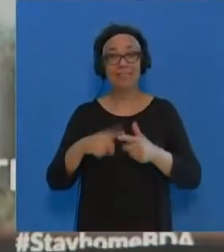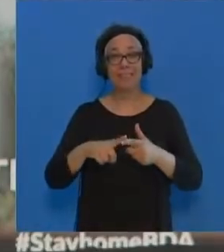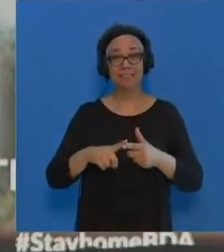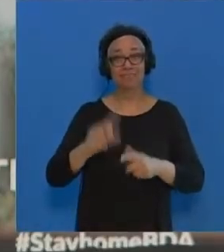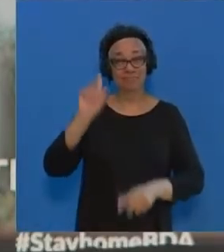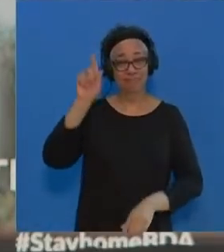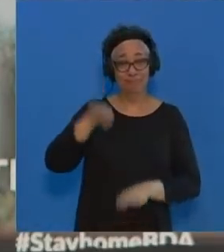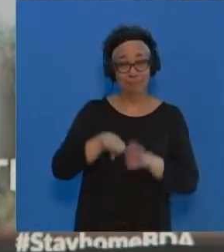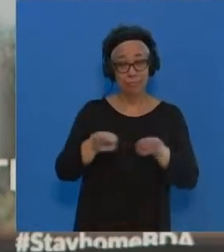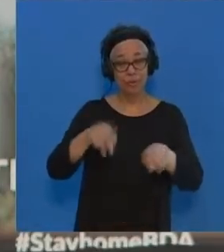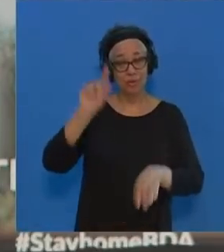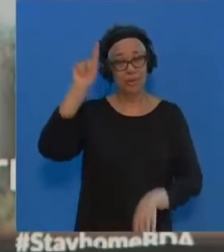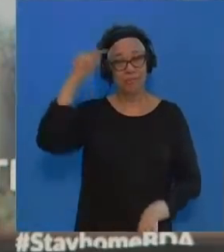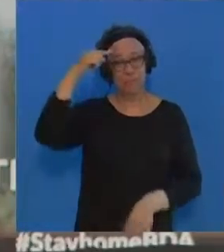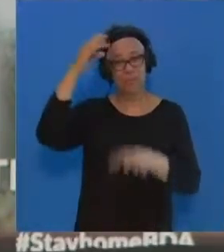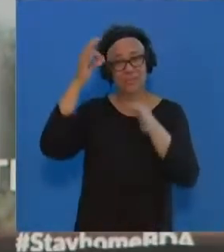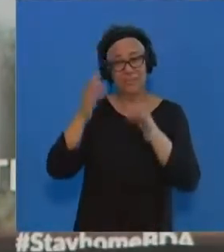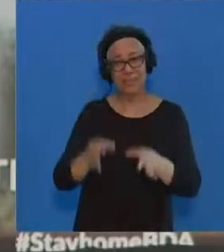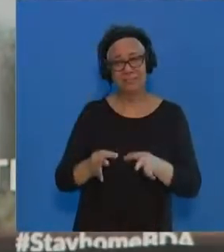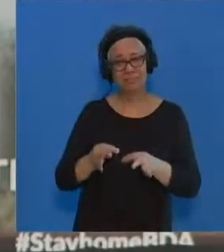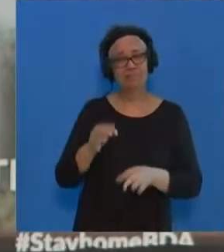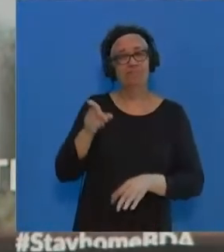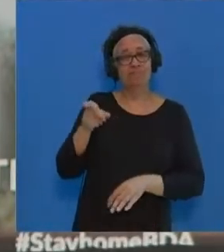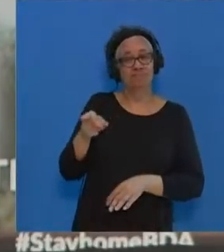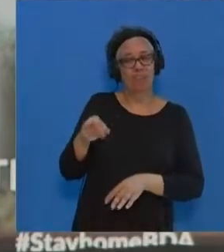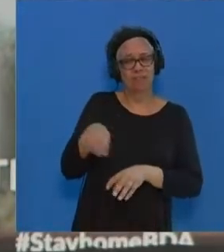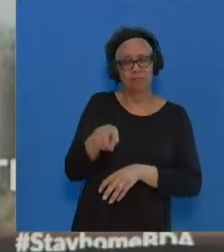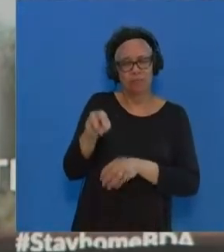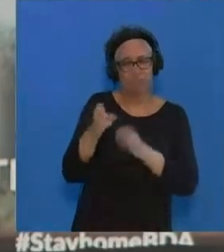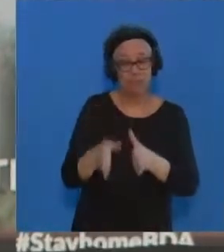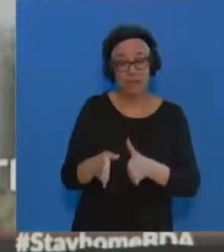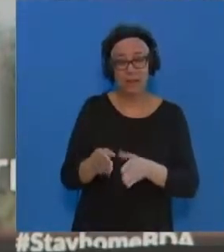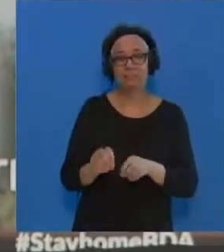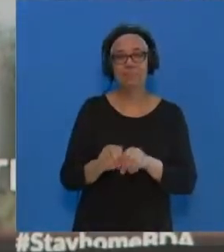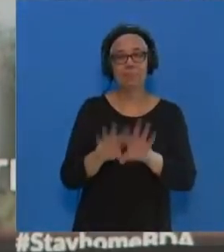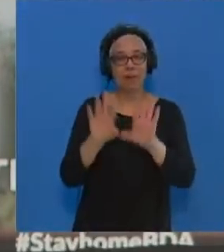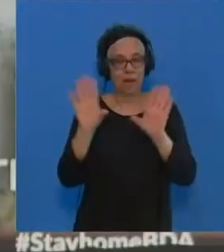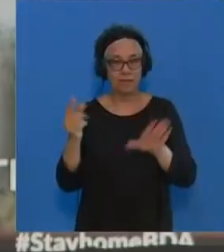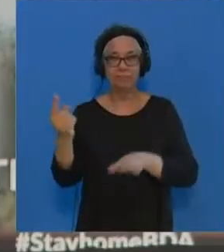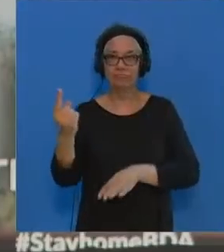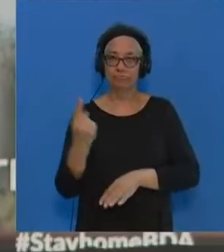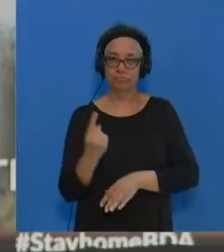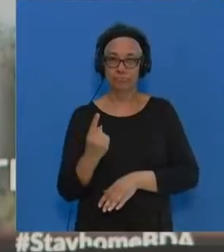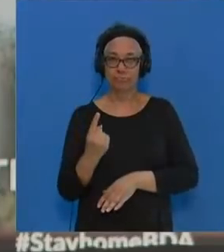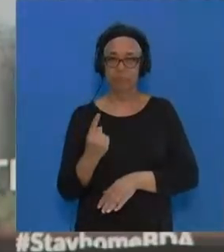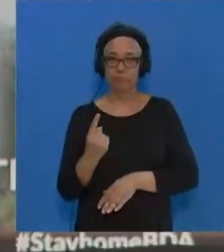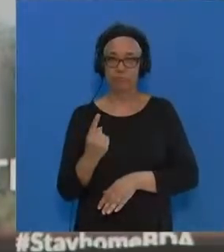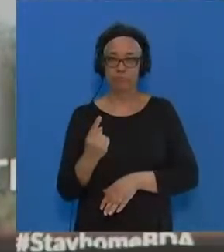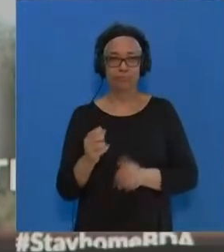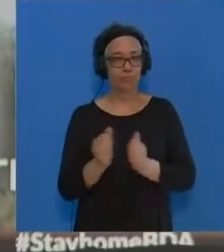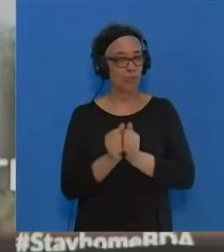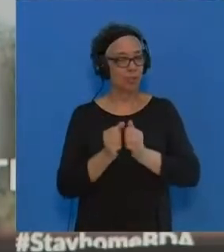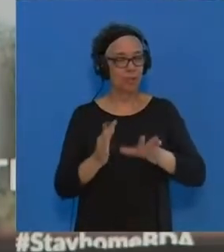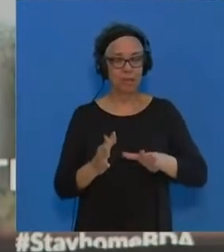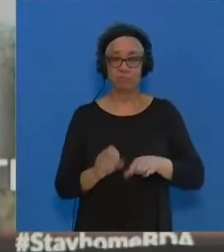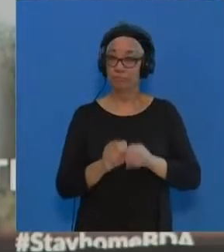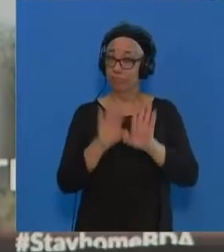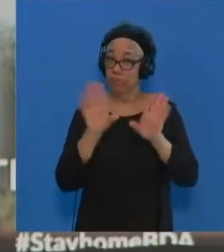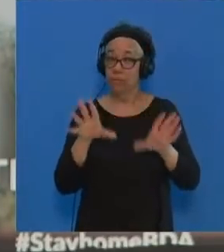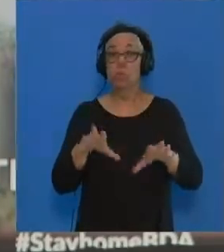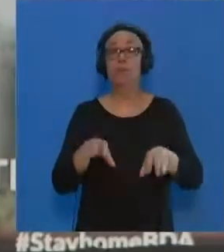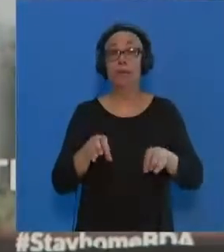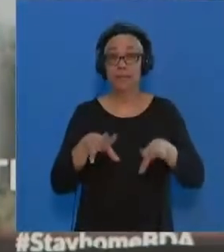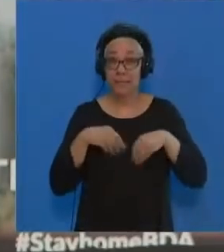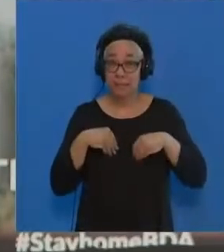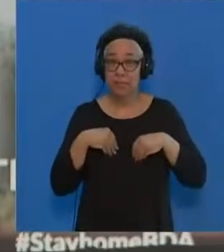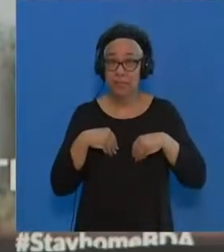or not the traveler is cleared to come to Bermuda. A traveler that does not have the clearance will not